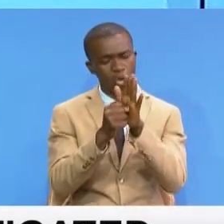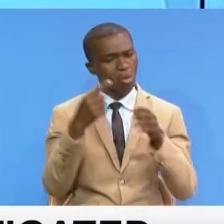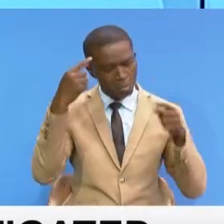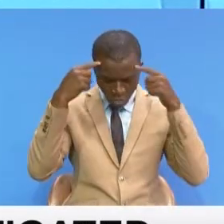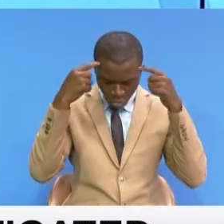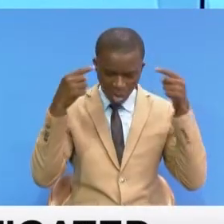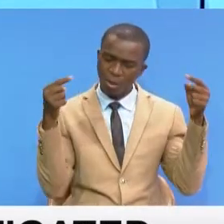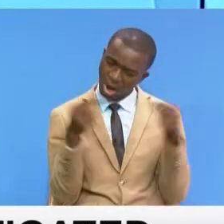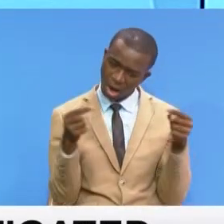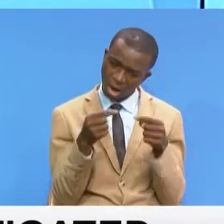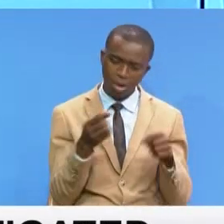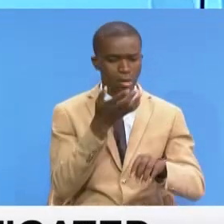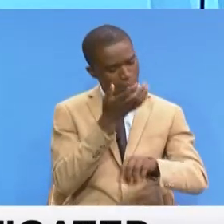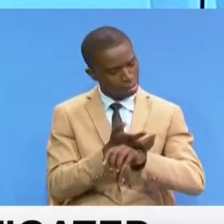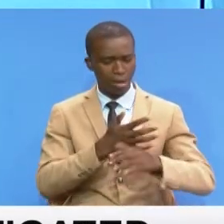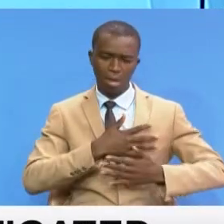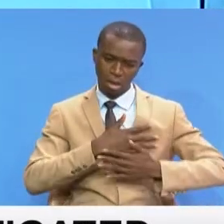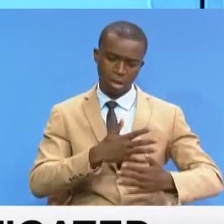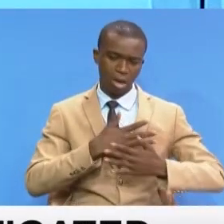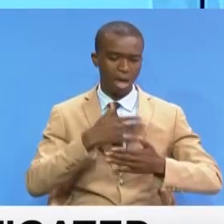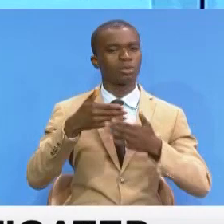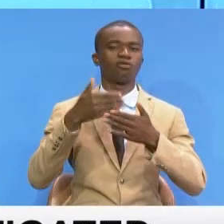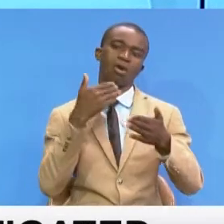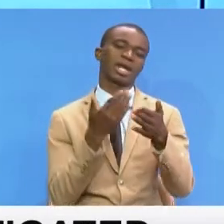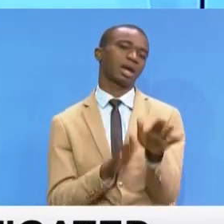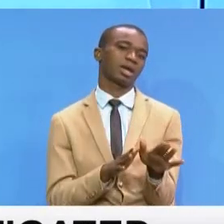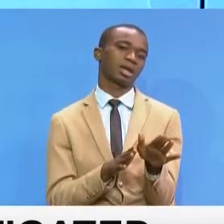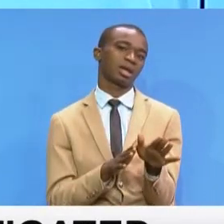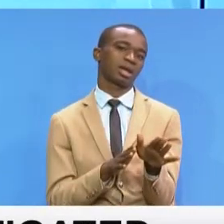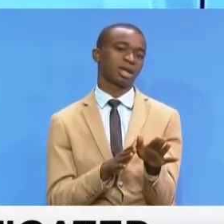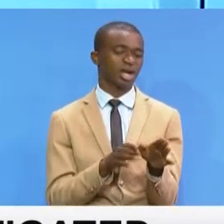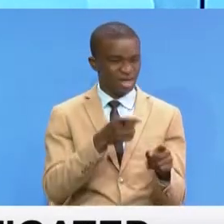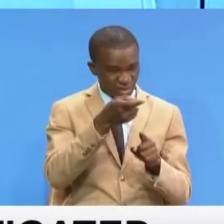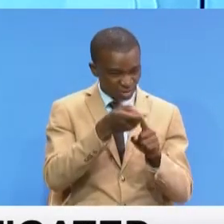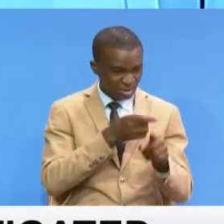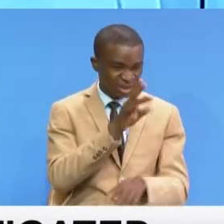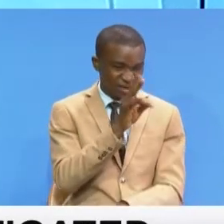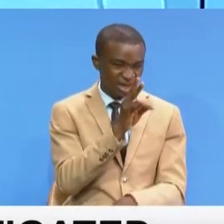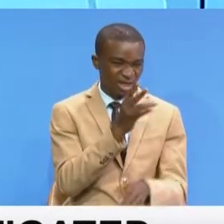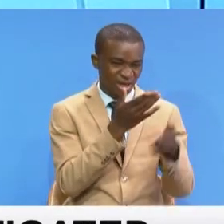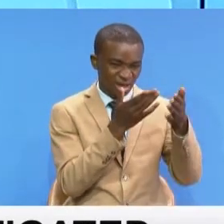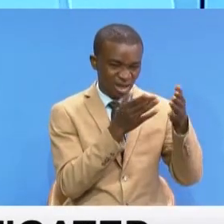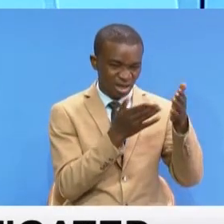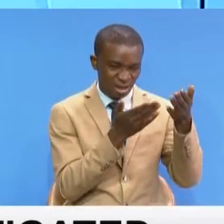blindness, and difficulty in breathing before they died. From the 7 deaths, 3 people